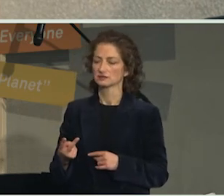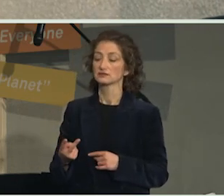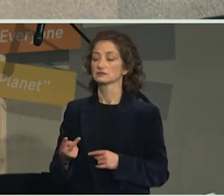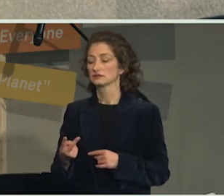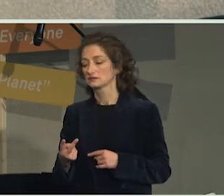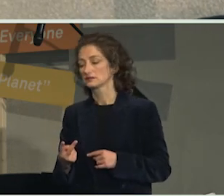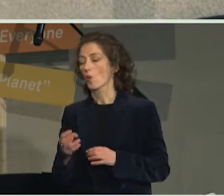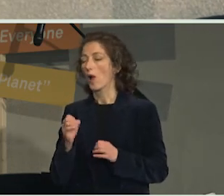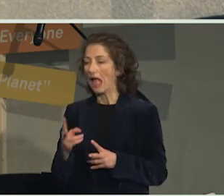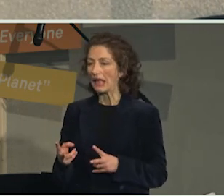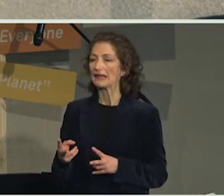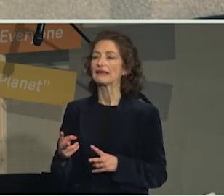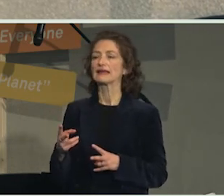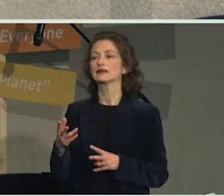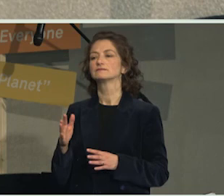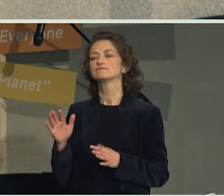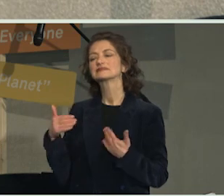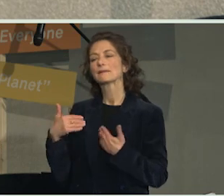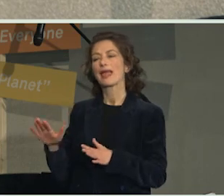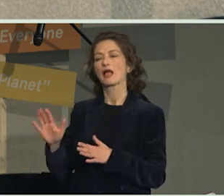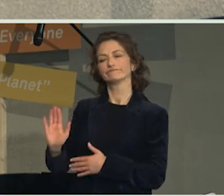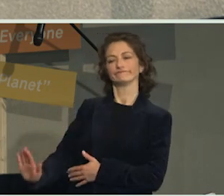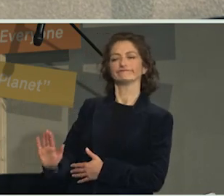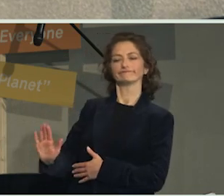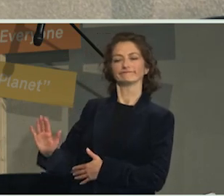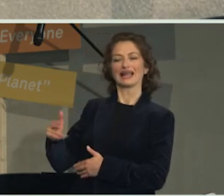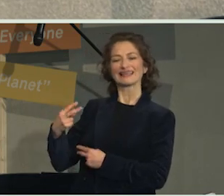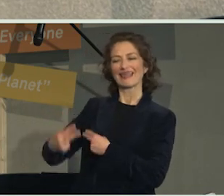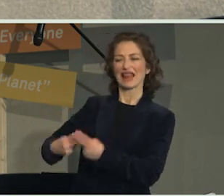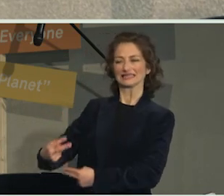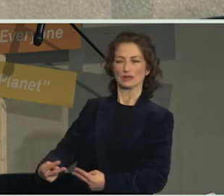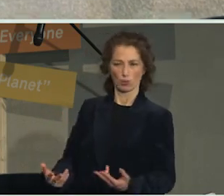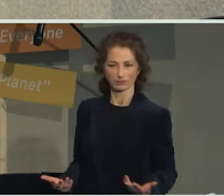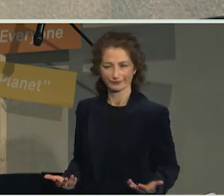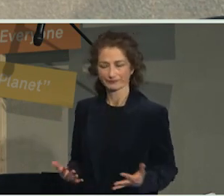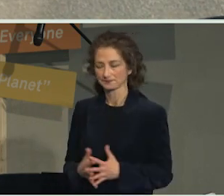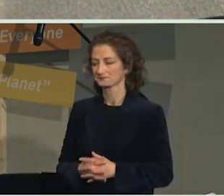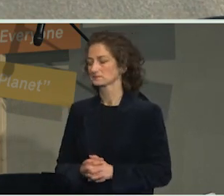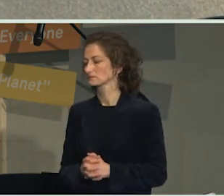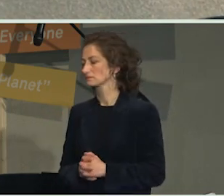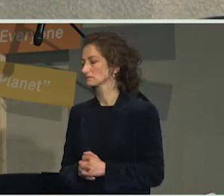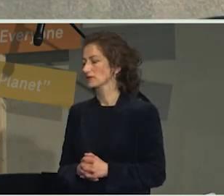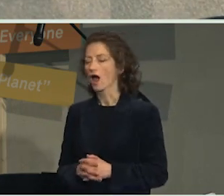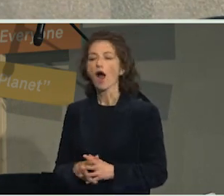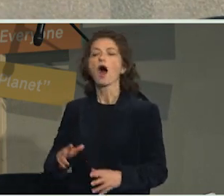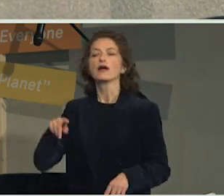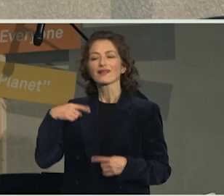a generational thing. So I've got to learn what that means, right? Which is a wonderful thing,